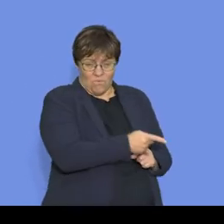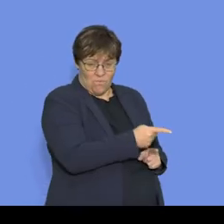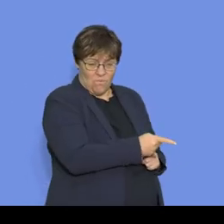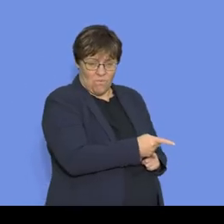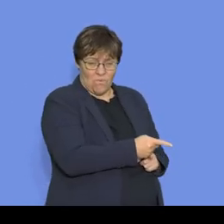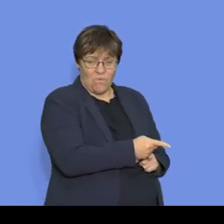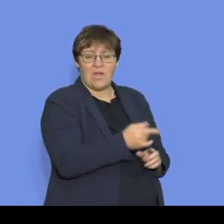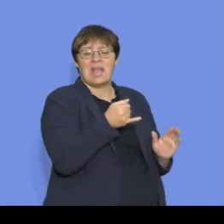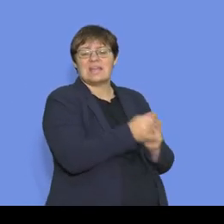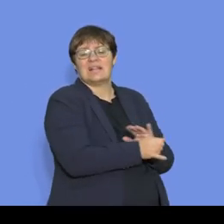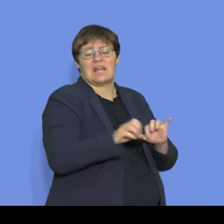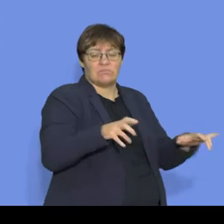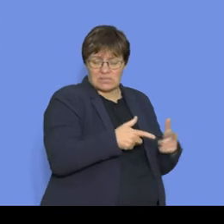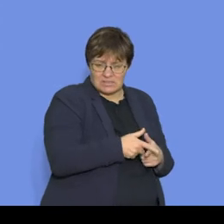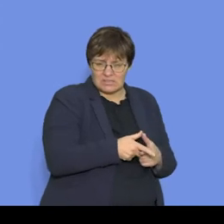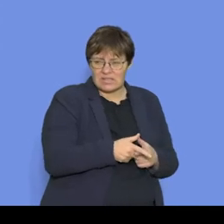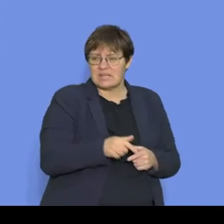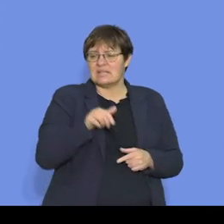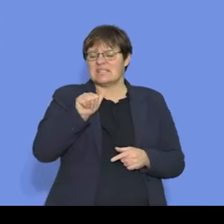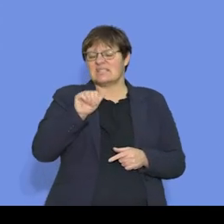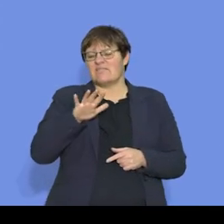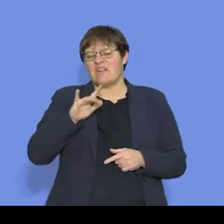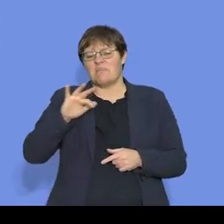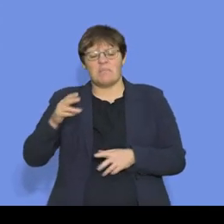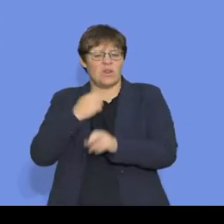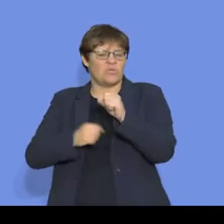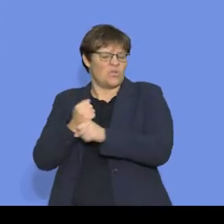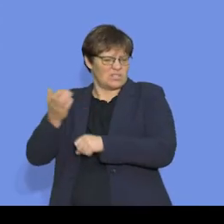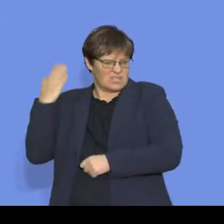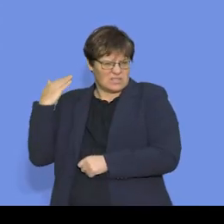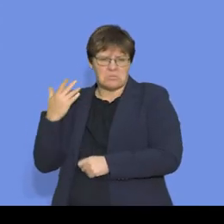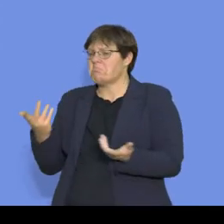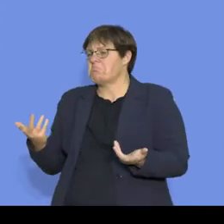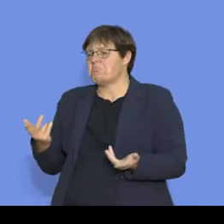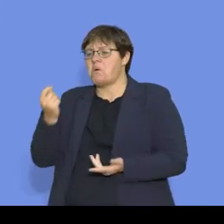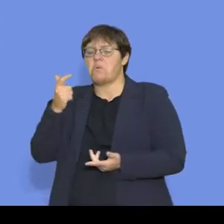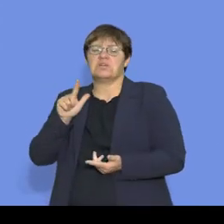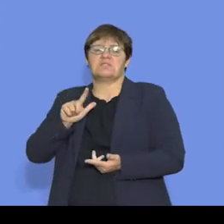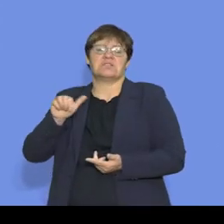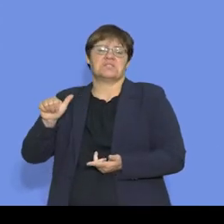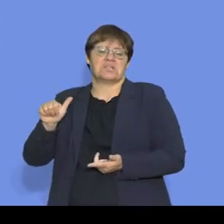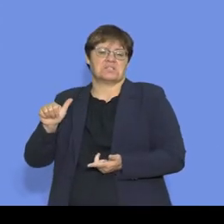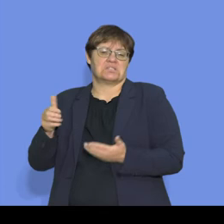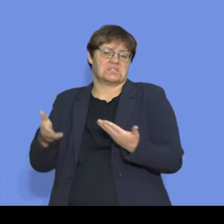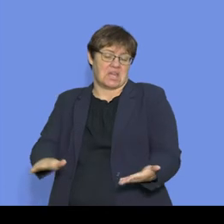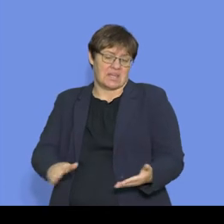that we know about, the one that killed dinosaurs 65 million years ago, that only killed